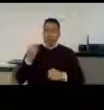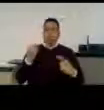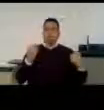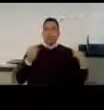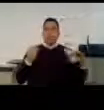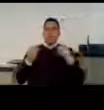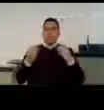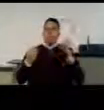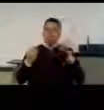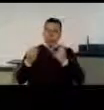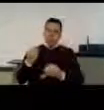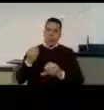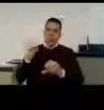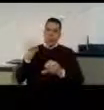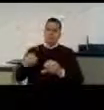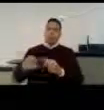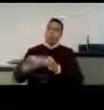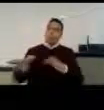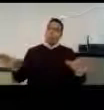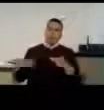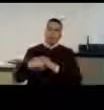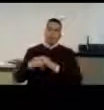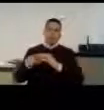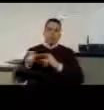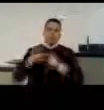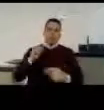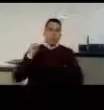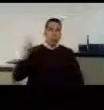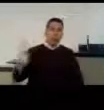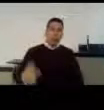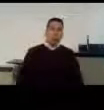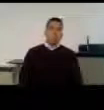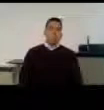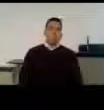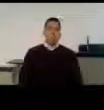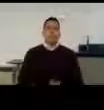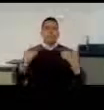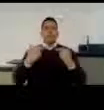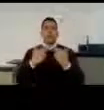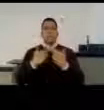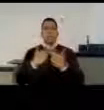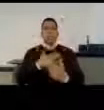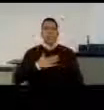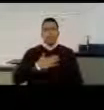that says it has to be accessible and open to all. Next slide, please.